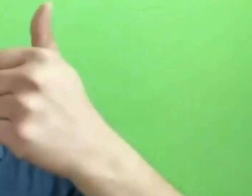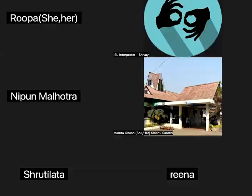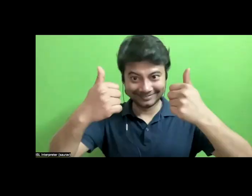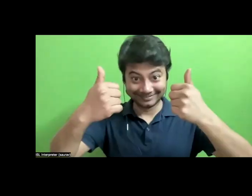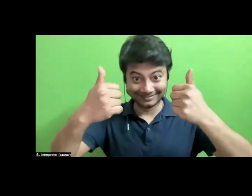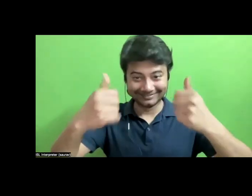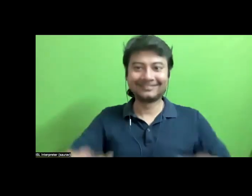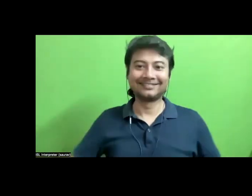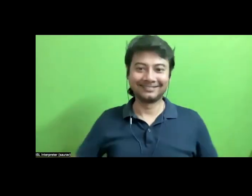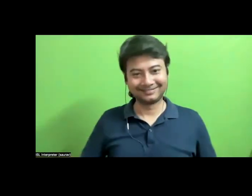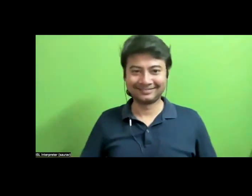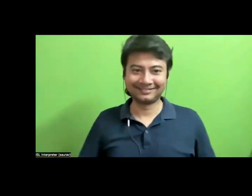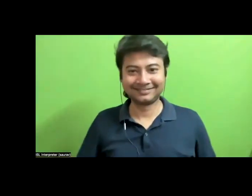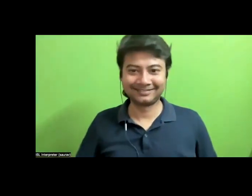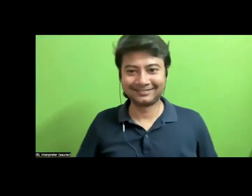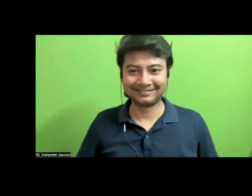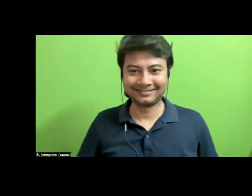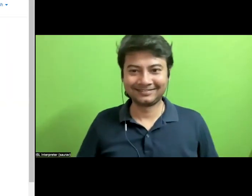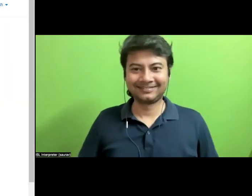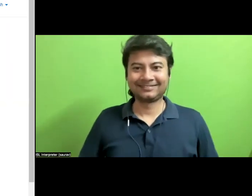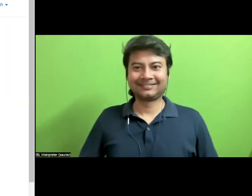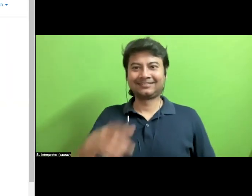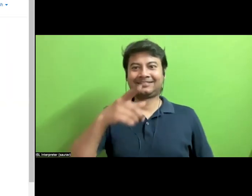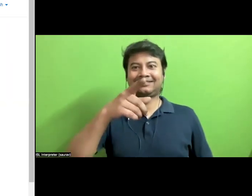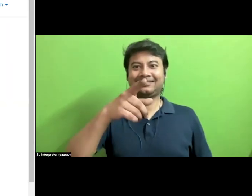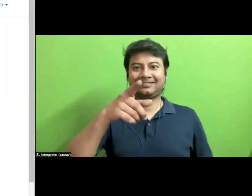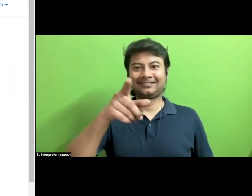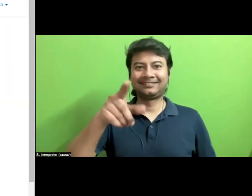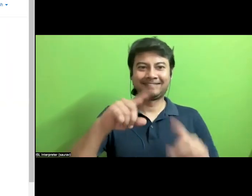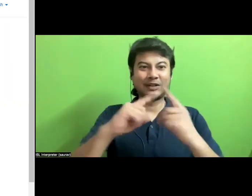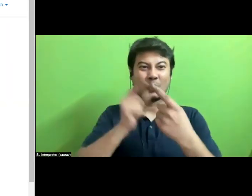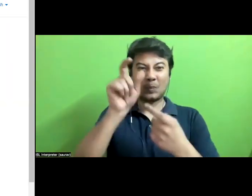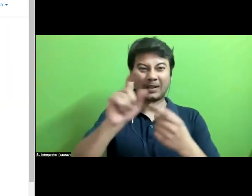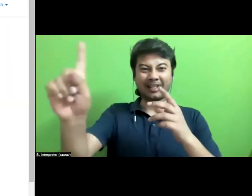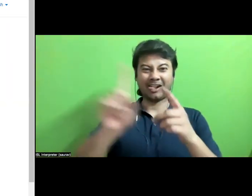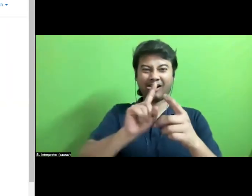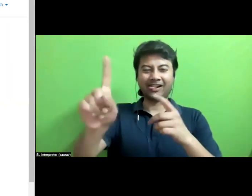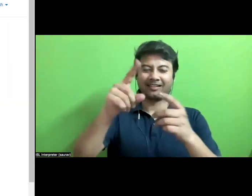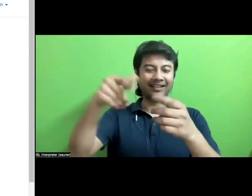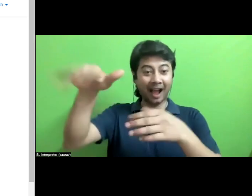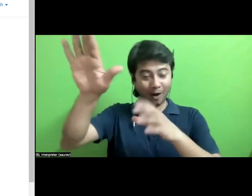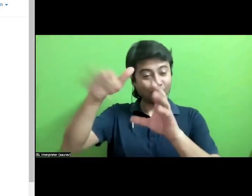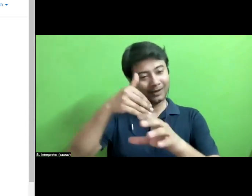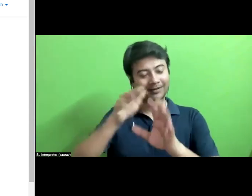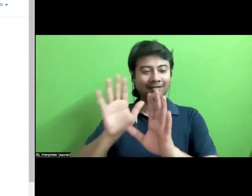Yeah. Can you come in or out? Yeah, that's okay. Yeah. Let me just continue.